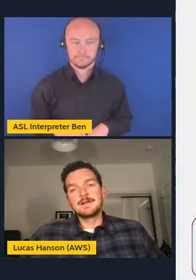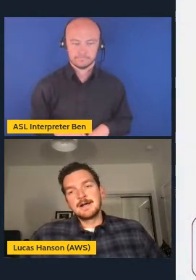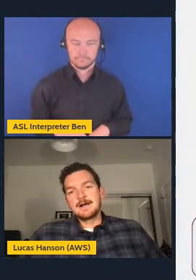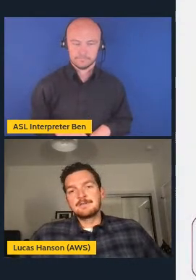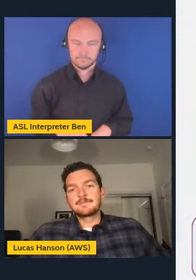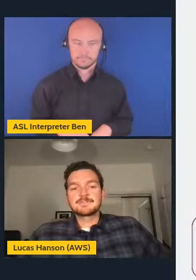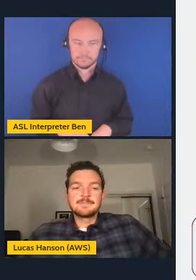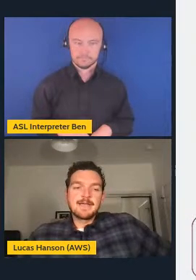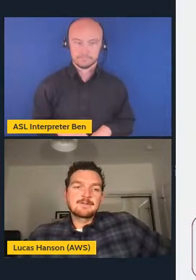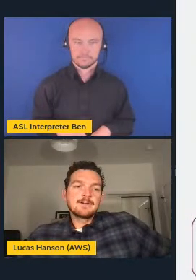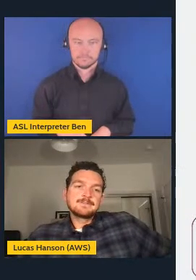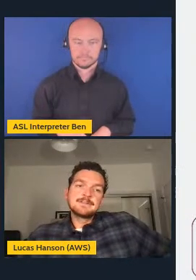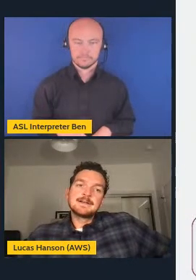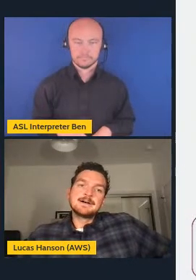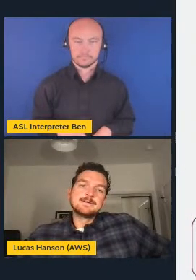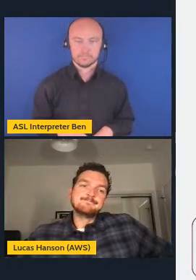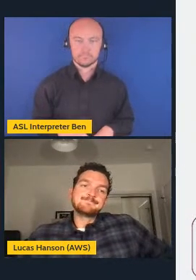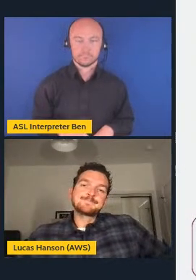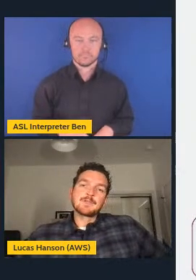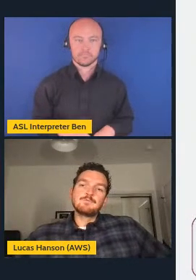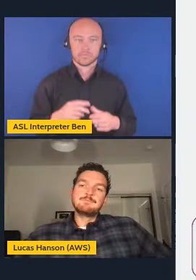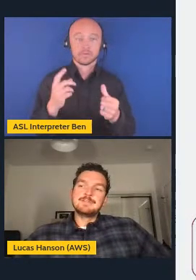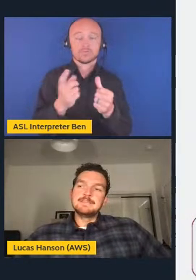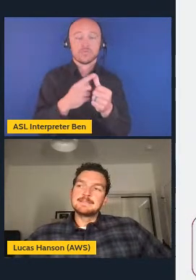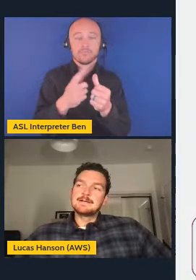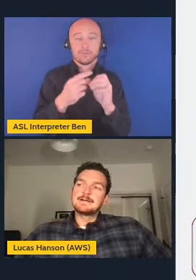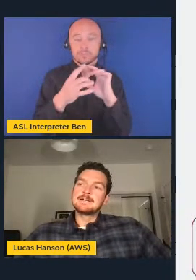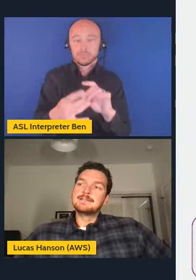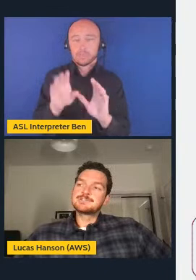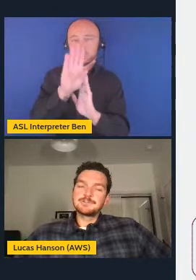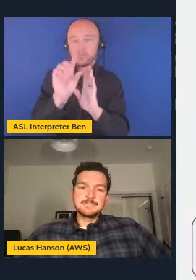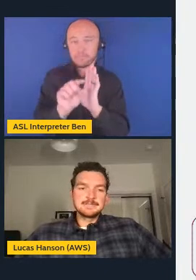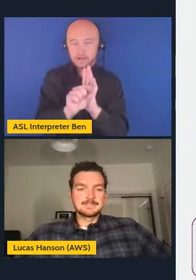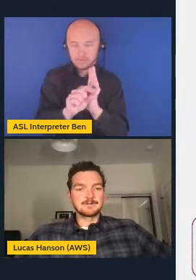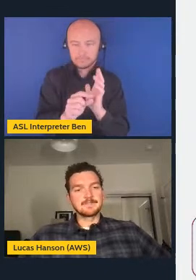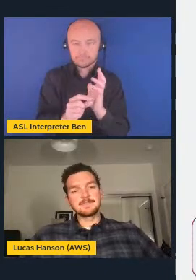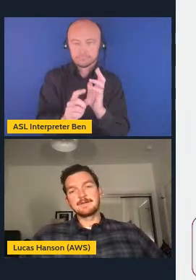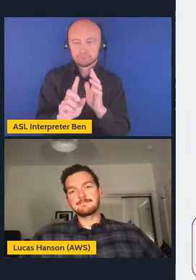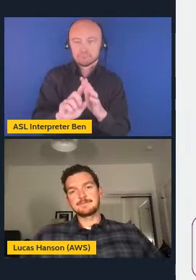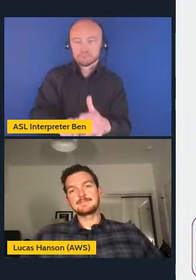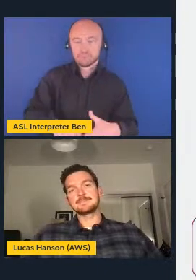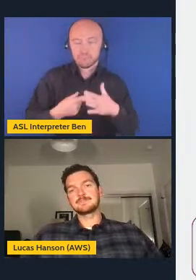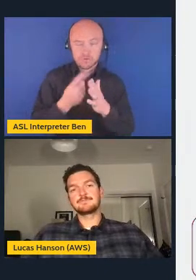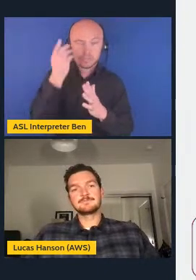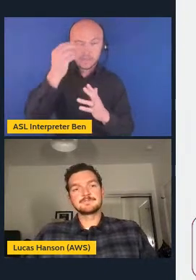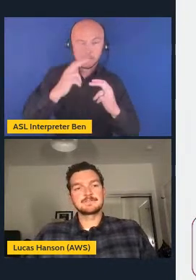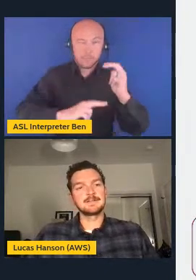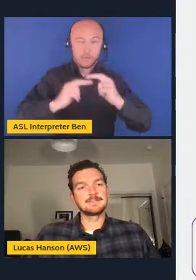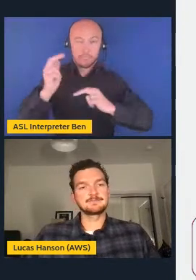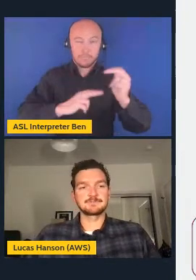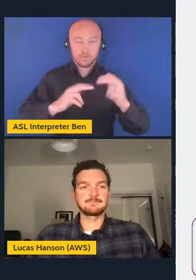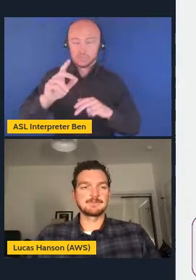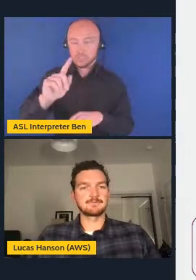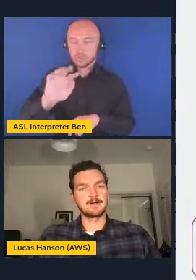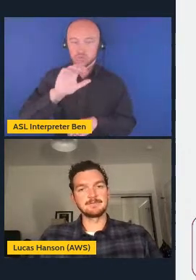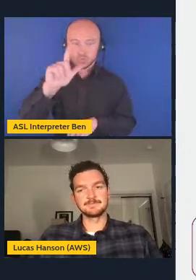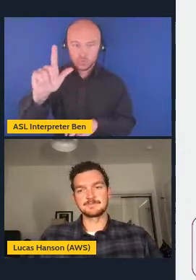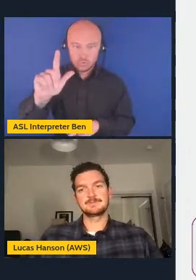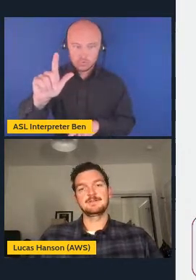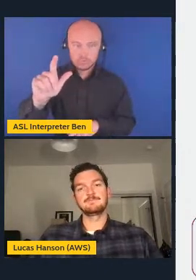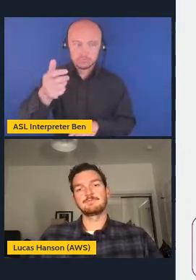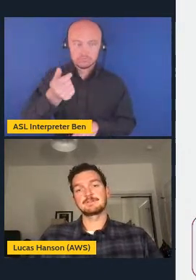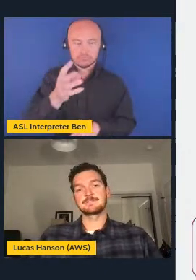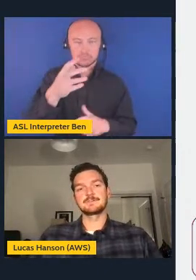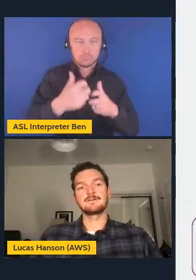So first on the background, when we initially started thinking about building these tools, these were some of the